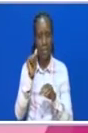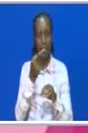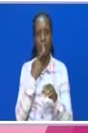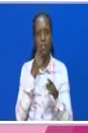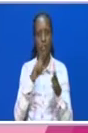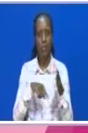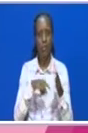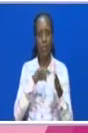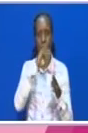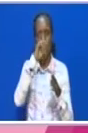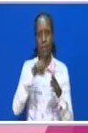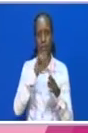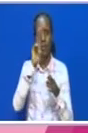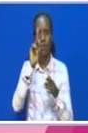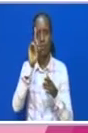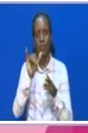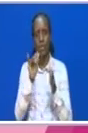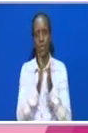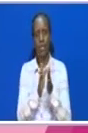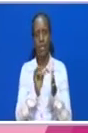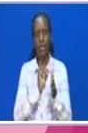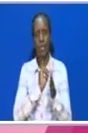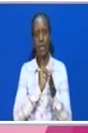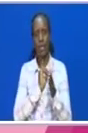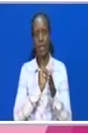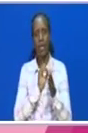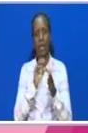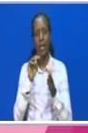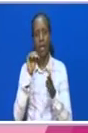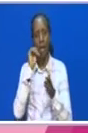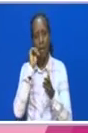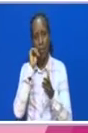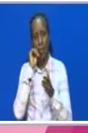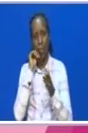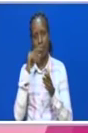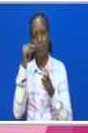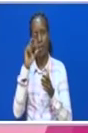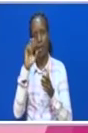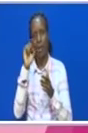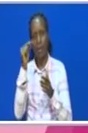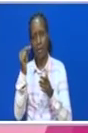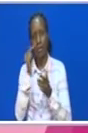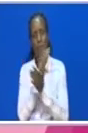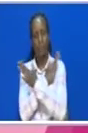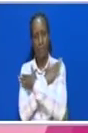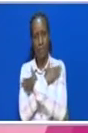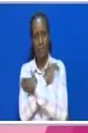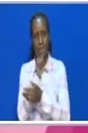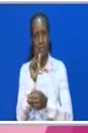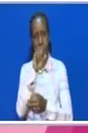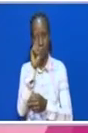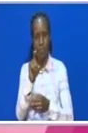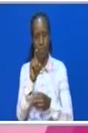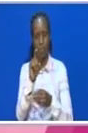says, Judy and I am great friends. So this question is